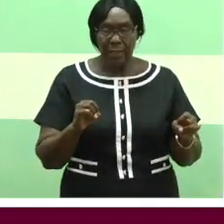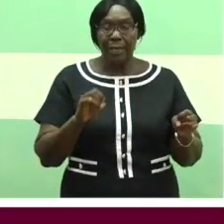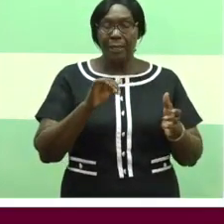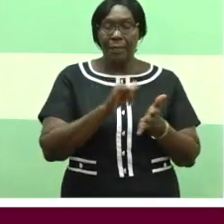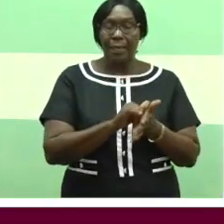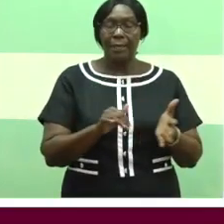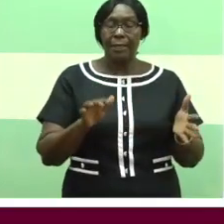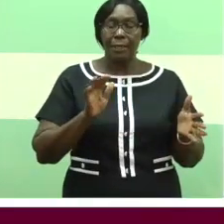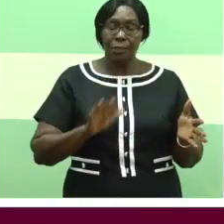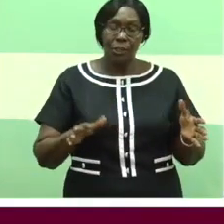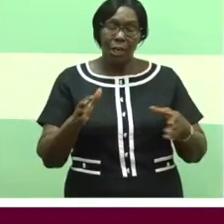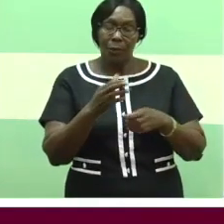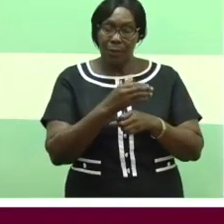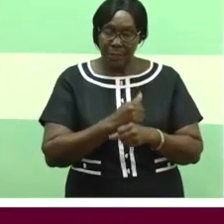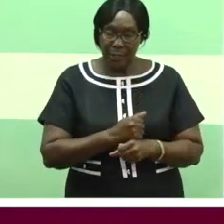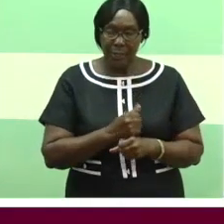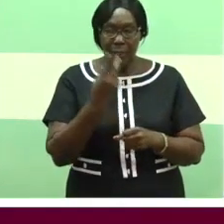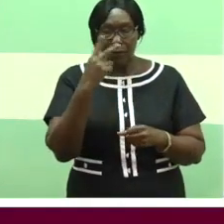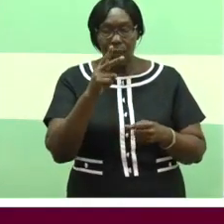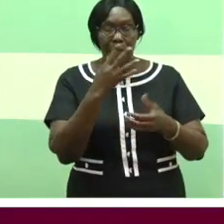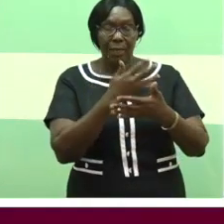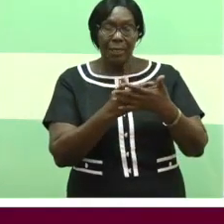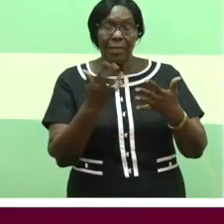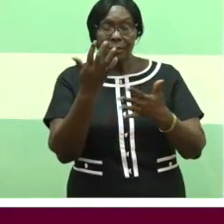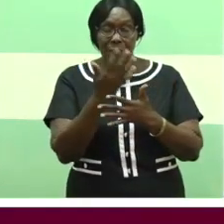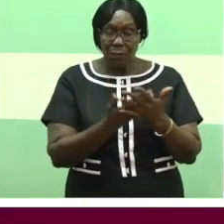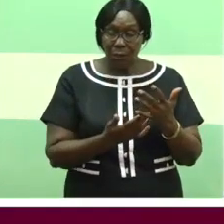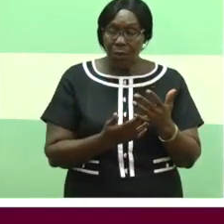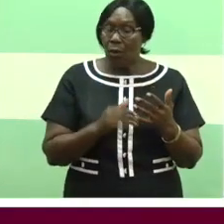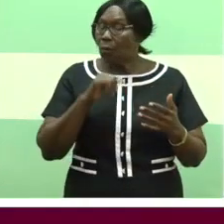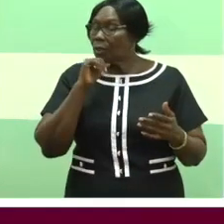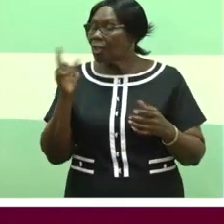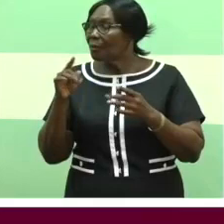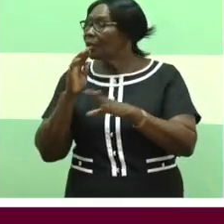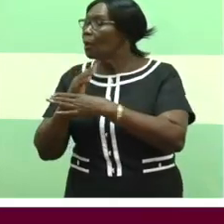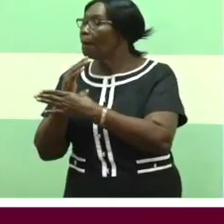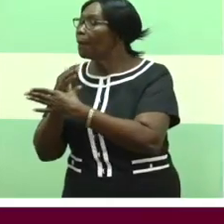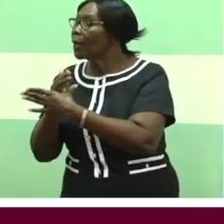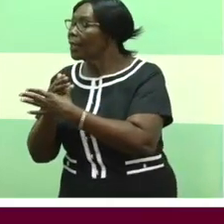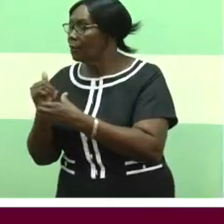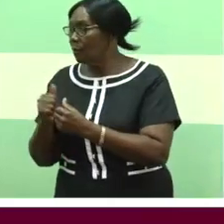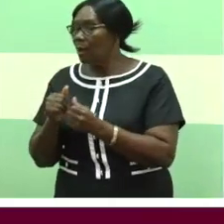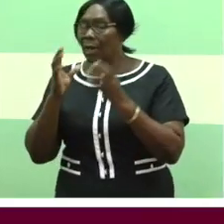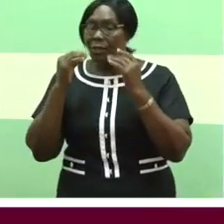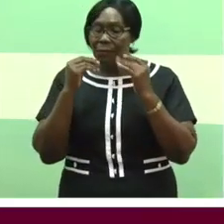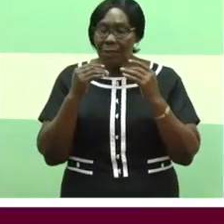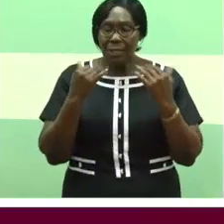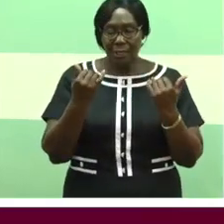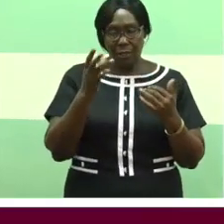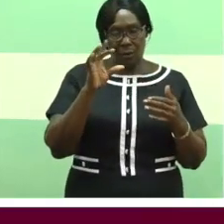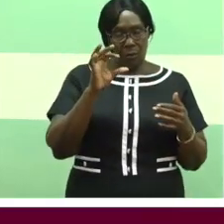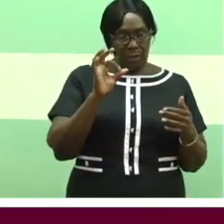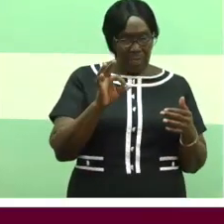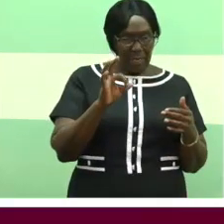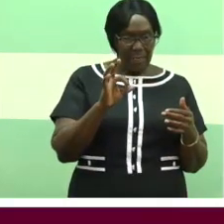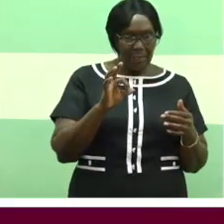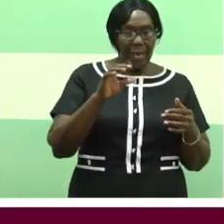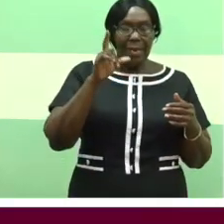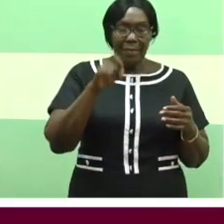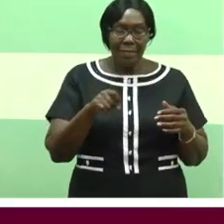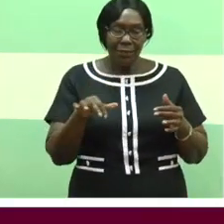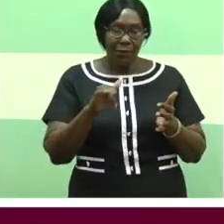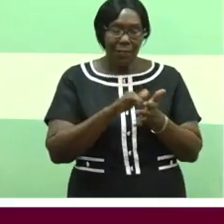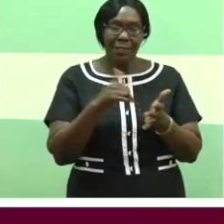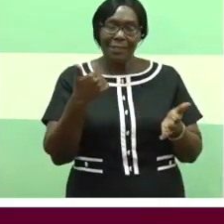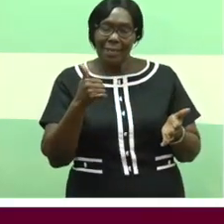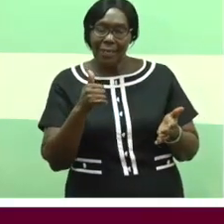gain, they can look at the schedule without interrupting your Zoom meeting. So they can look and say, okay, it's now 9 o'clock, so I need to do this.